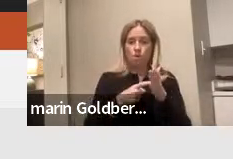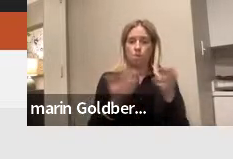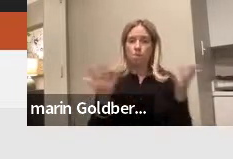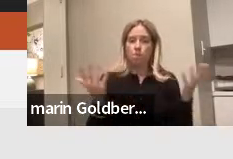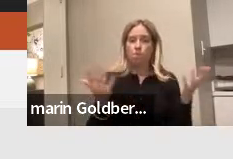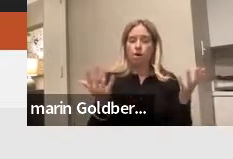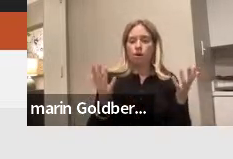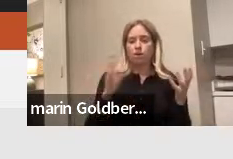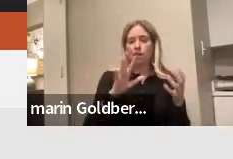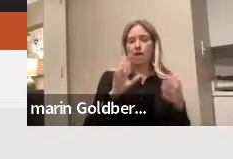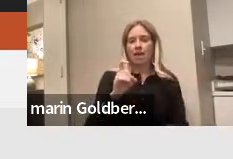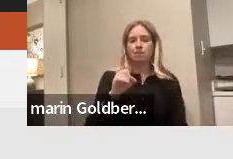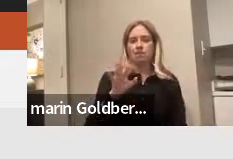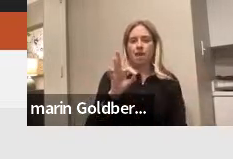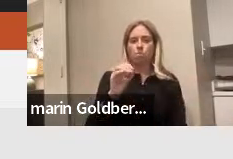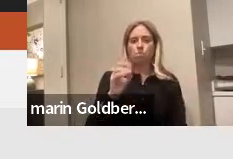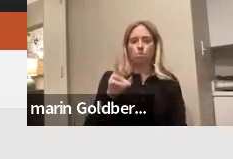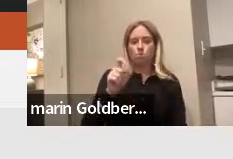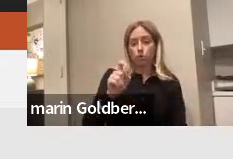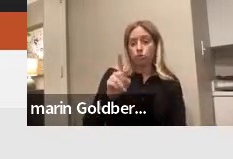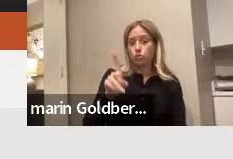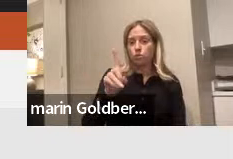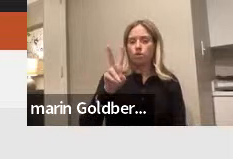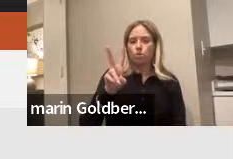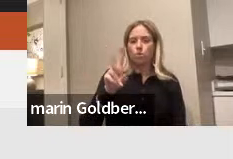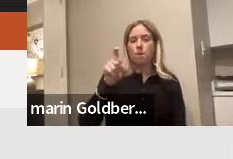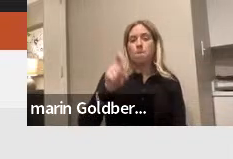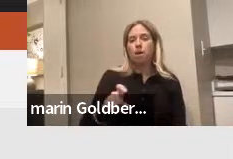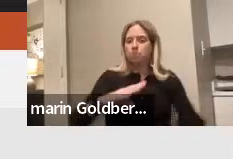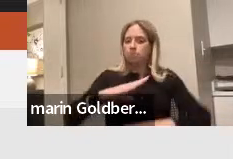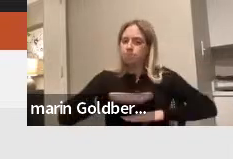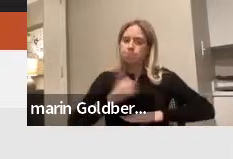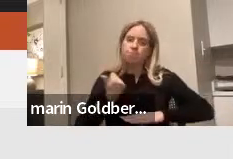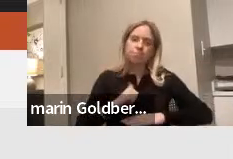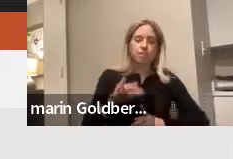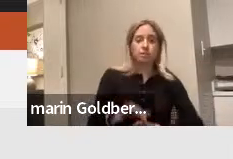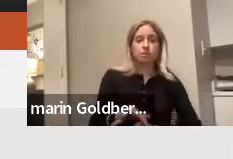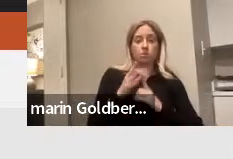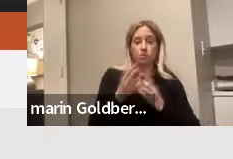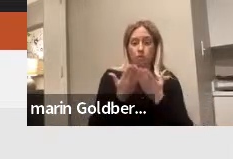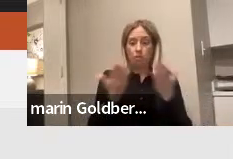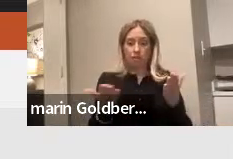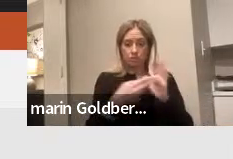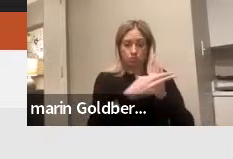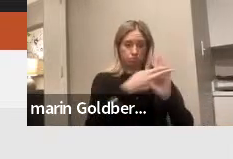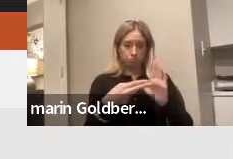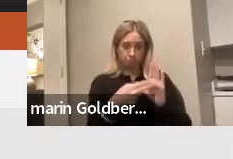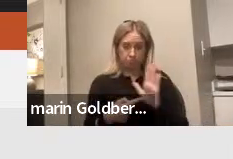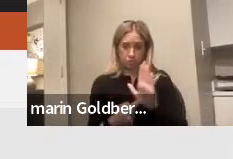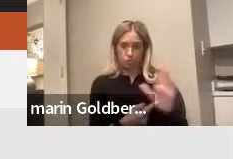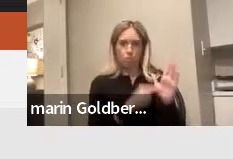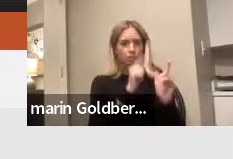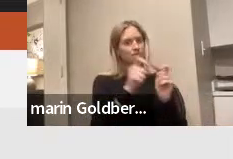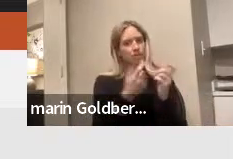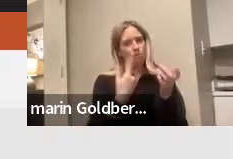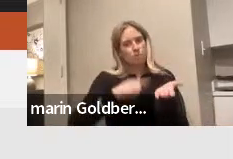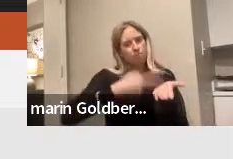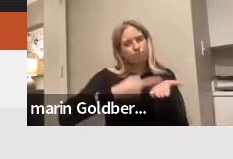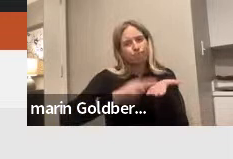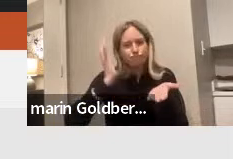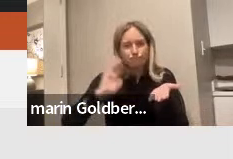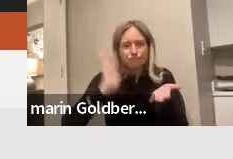X 901.2 is that you have to meet any special conditions that are outlined. That's exactly what we talked about previously